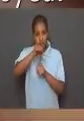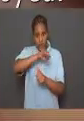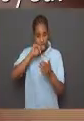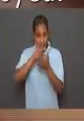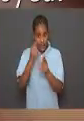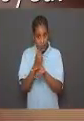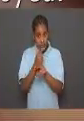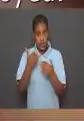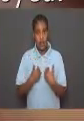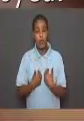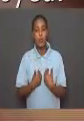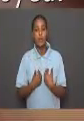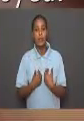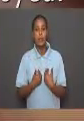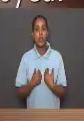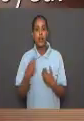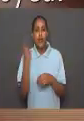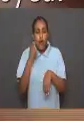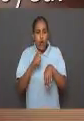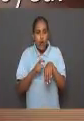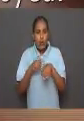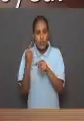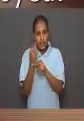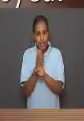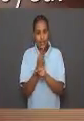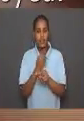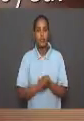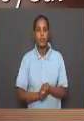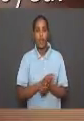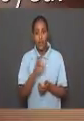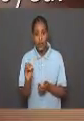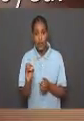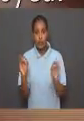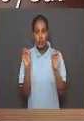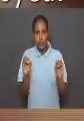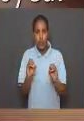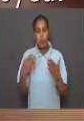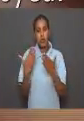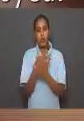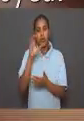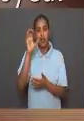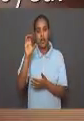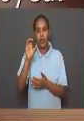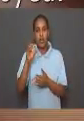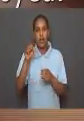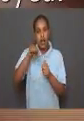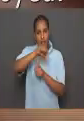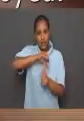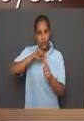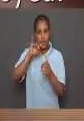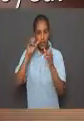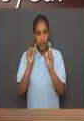exist now have always existed, and no new carbon atoms can